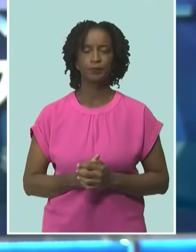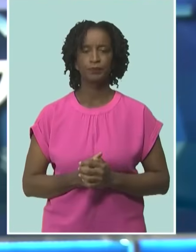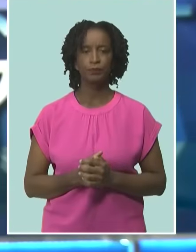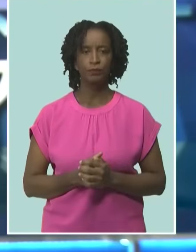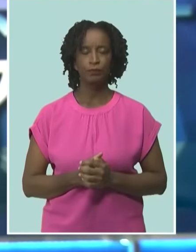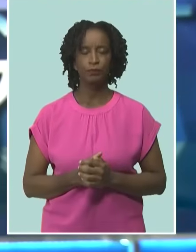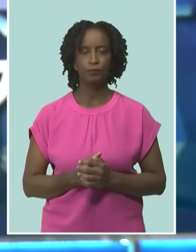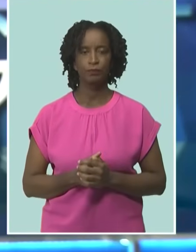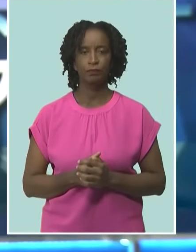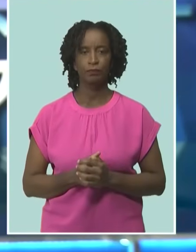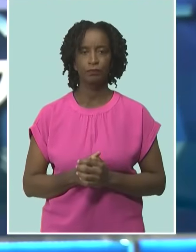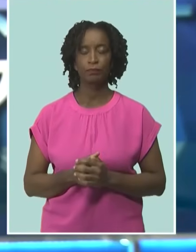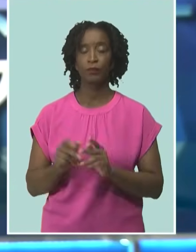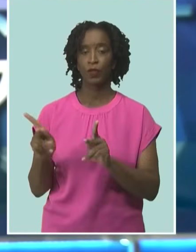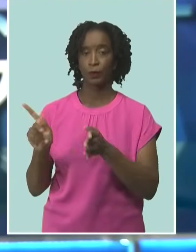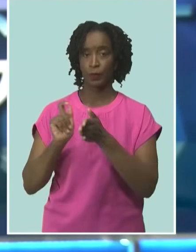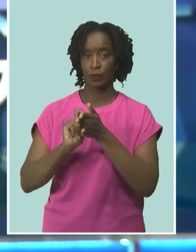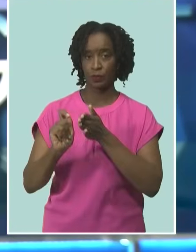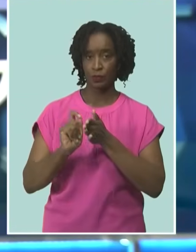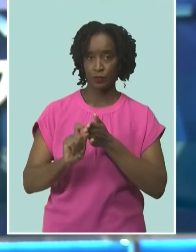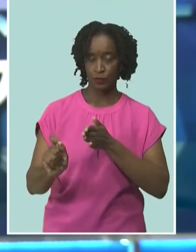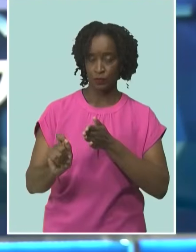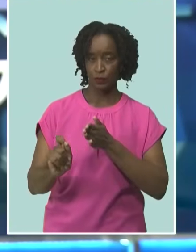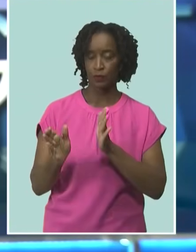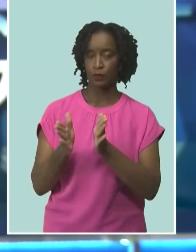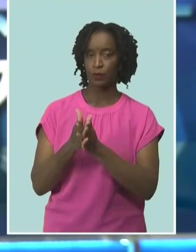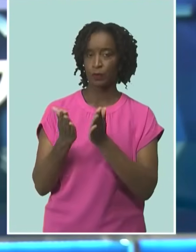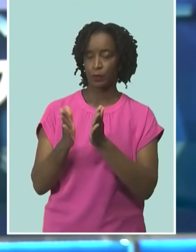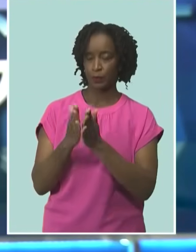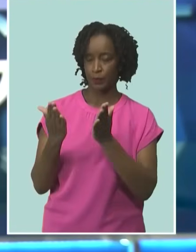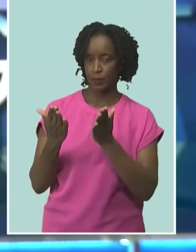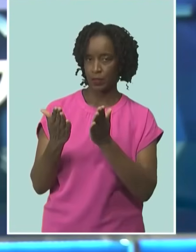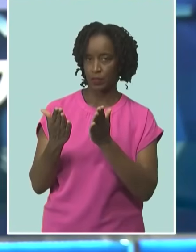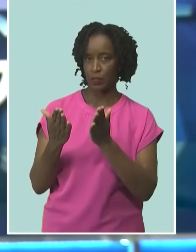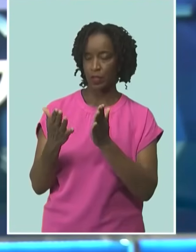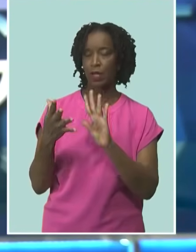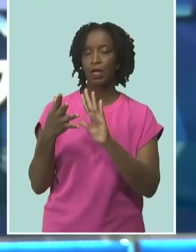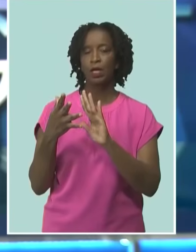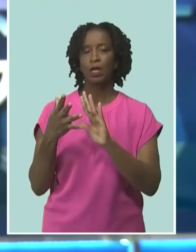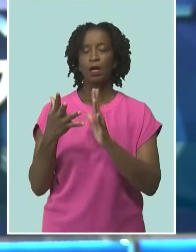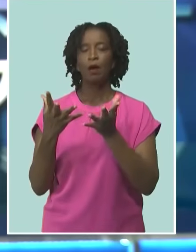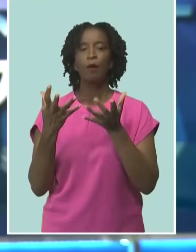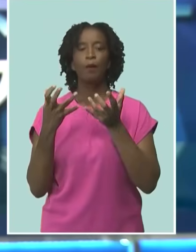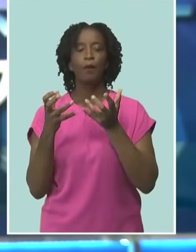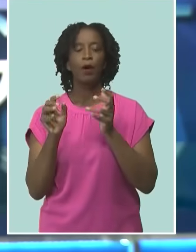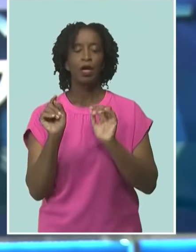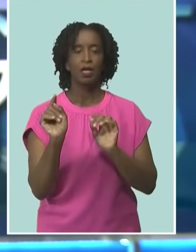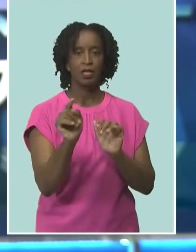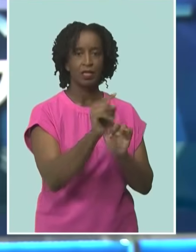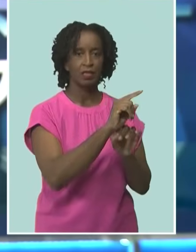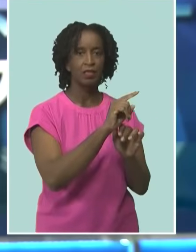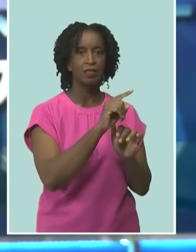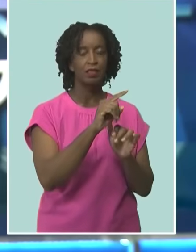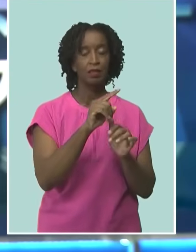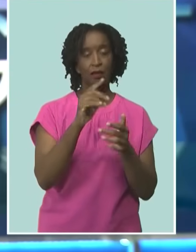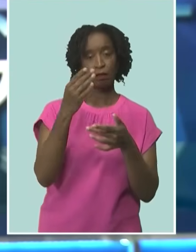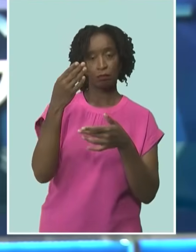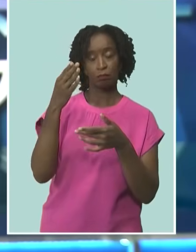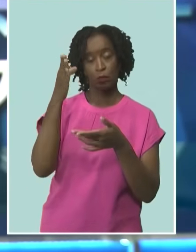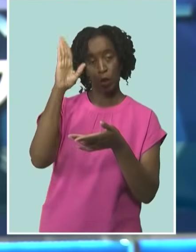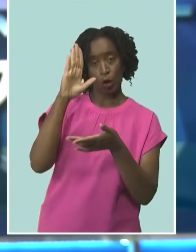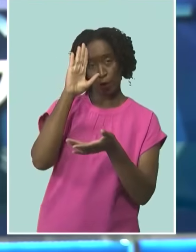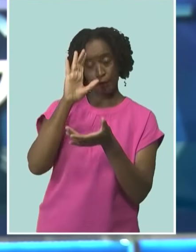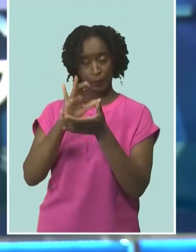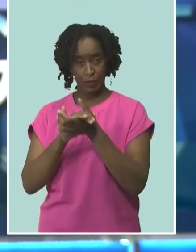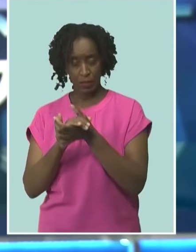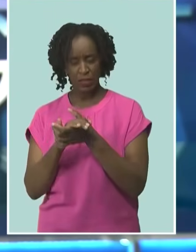Author of Safe Space for My Wild Faith, Lauren Nichols, wants those seeking clarity on their faith to do so with confidence. She